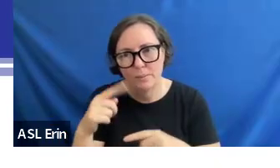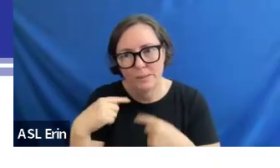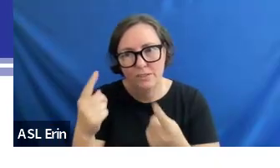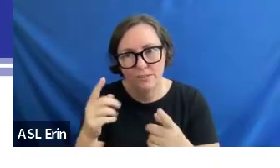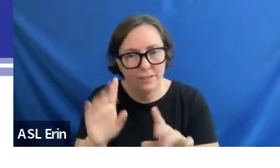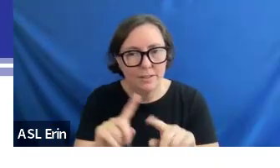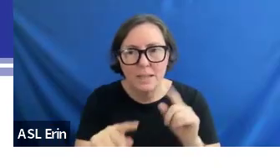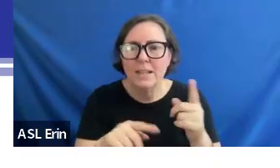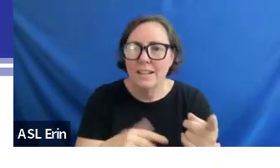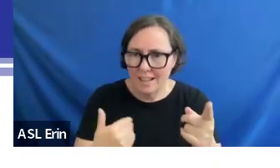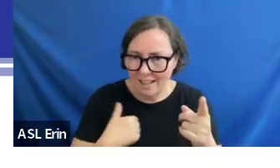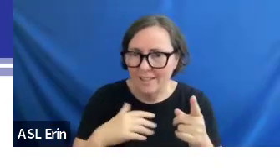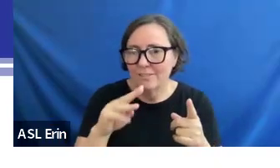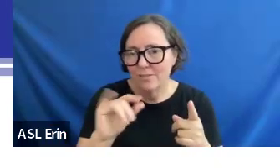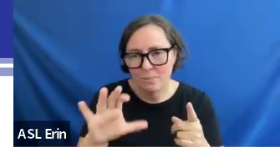one.